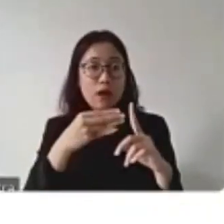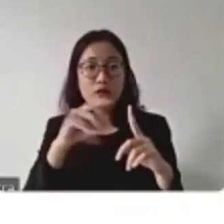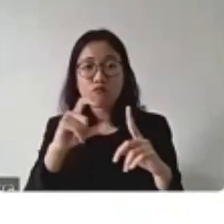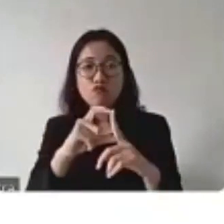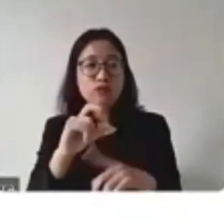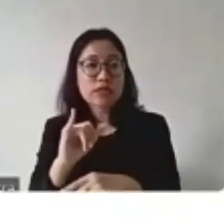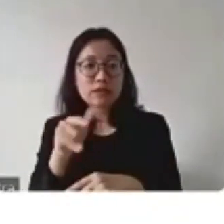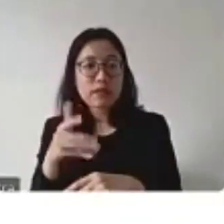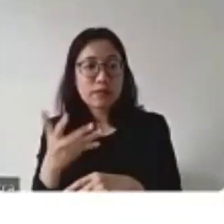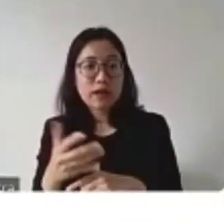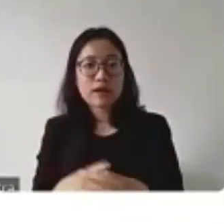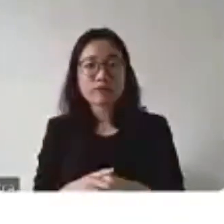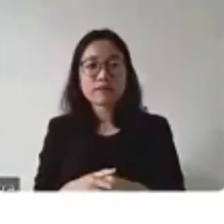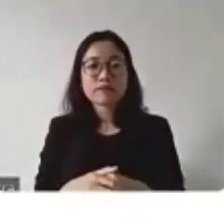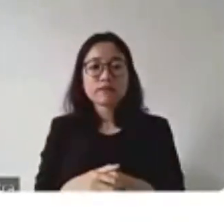Okay.